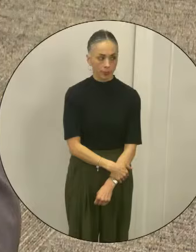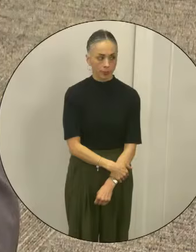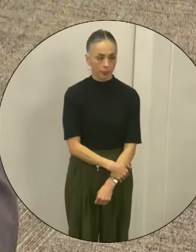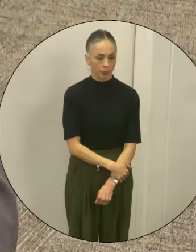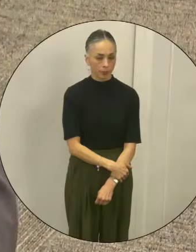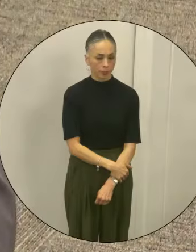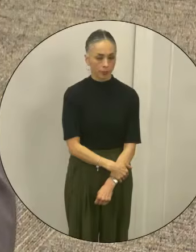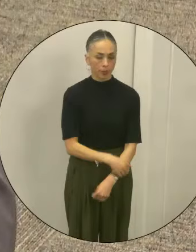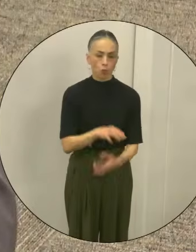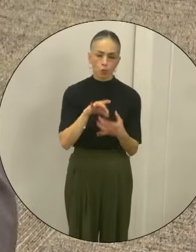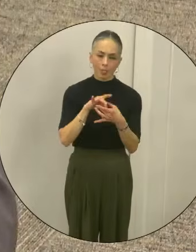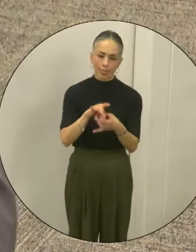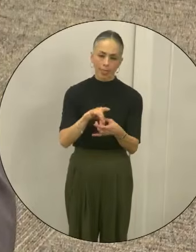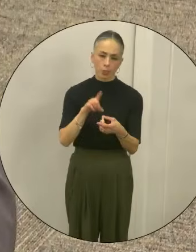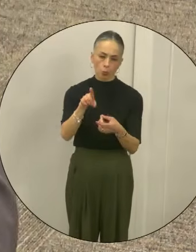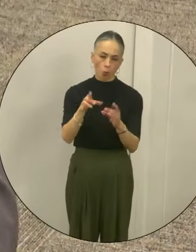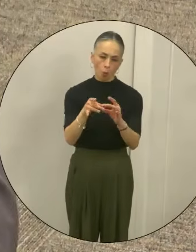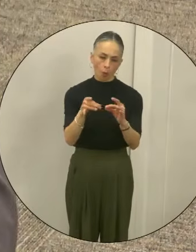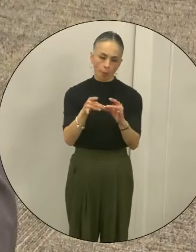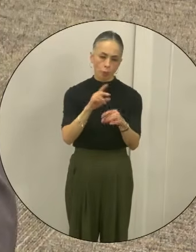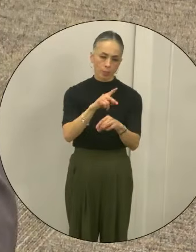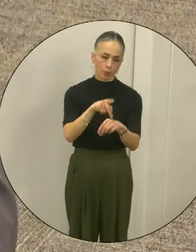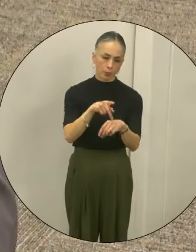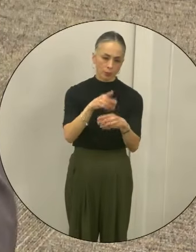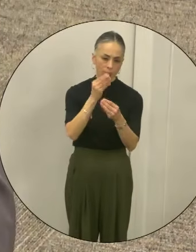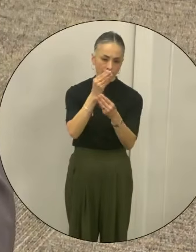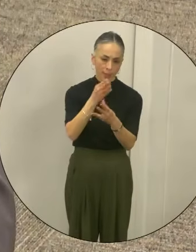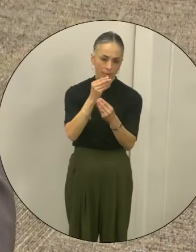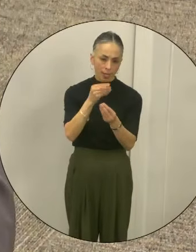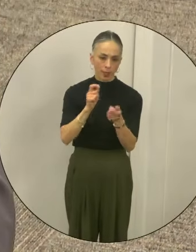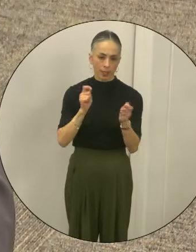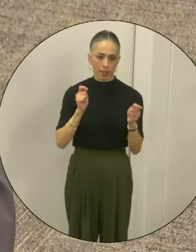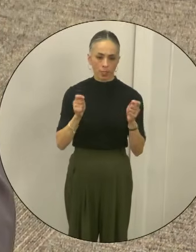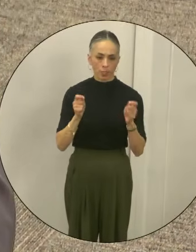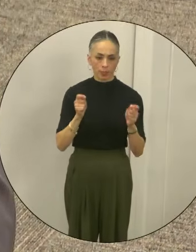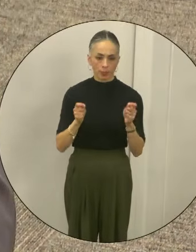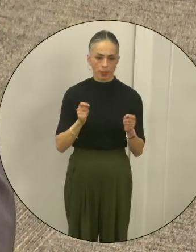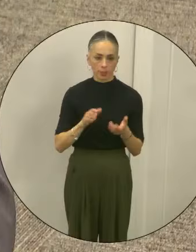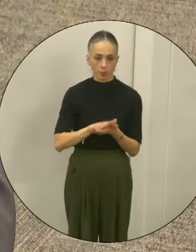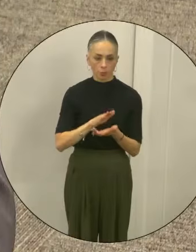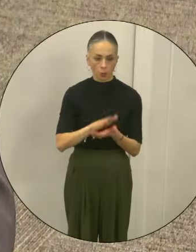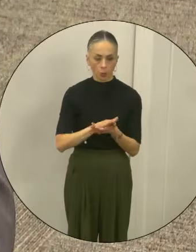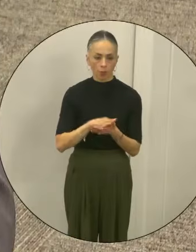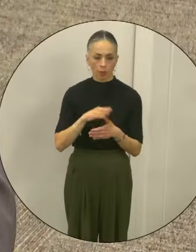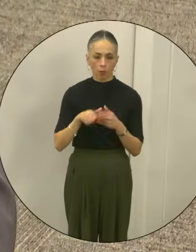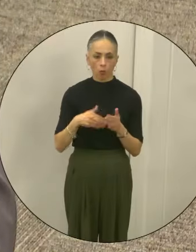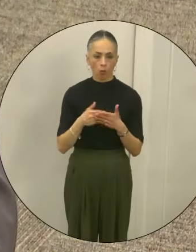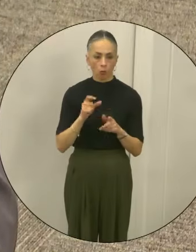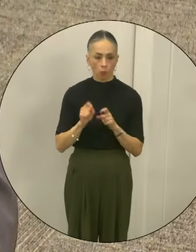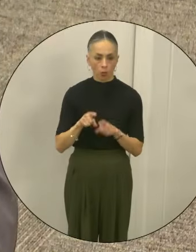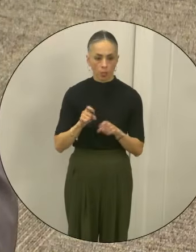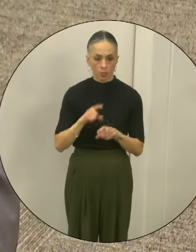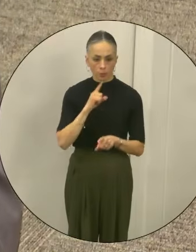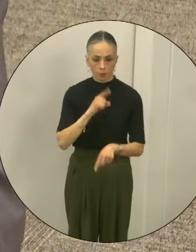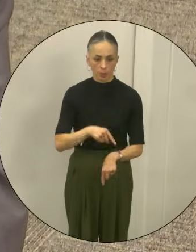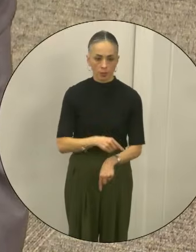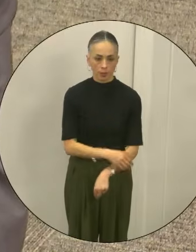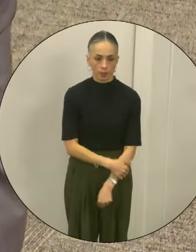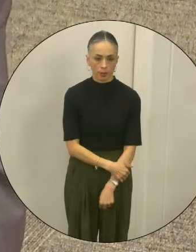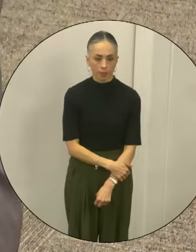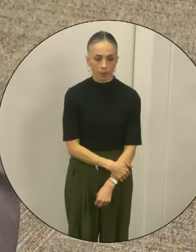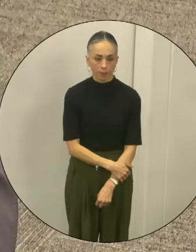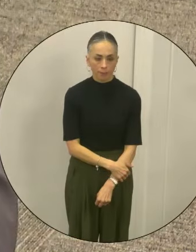of principals receiving the data and planning and making adjustments in their school, they receive all the question responses, not just these 4.